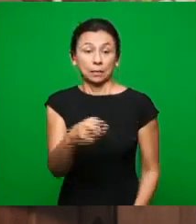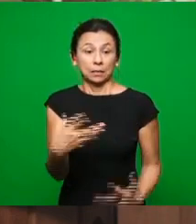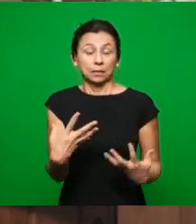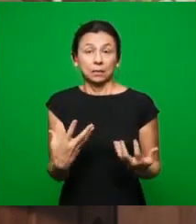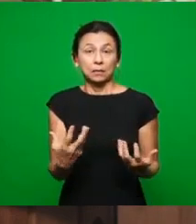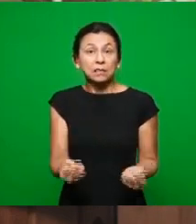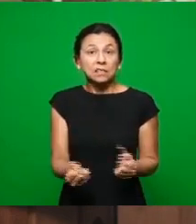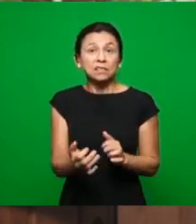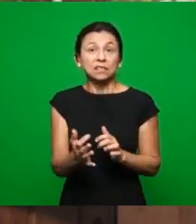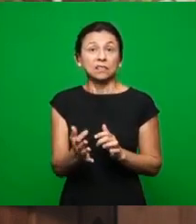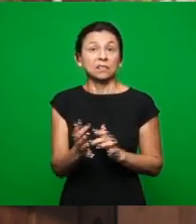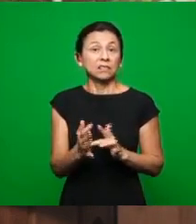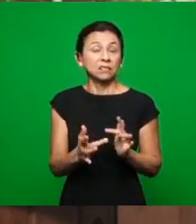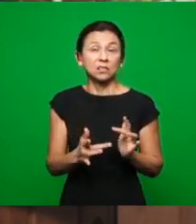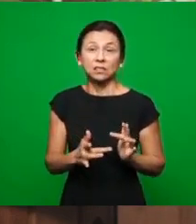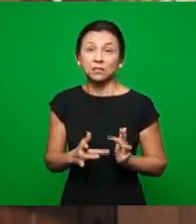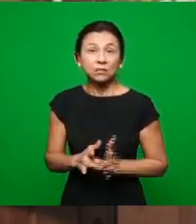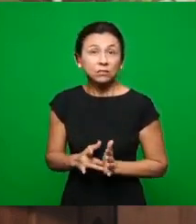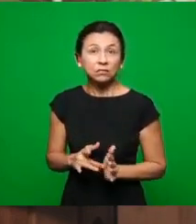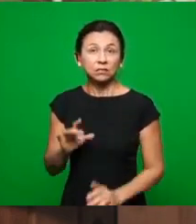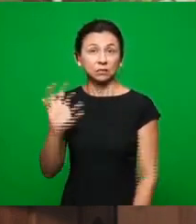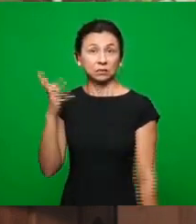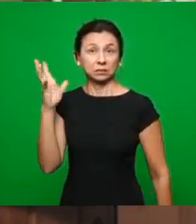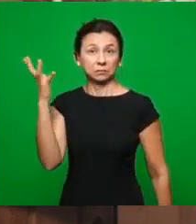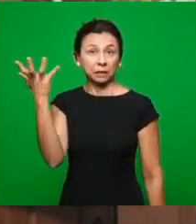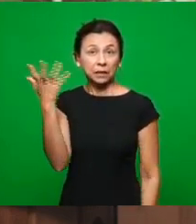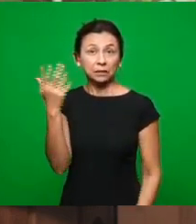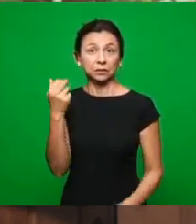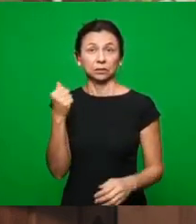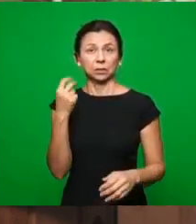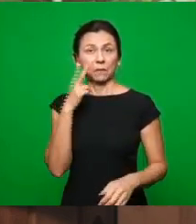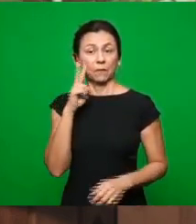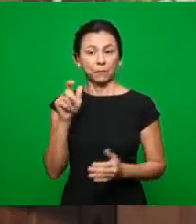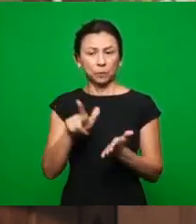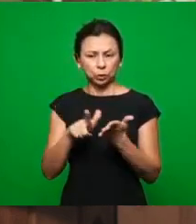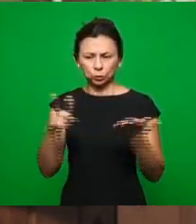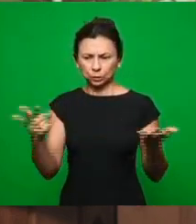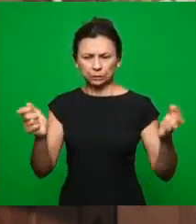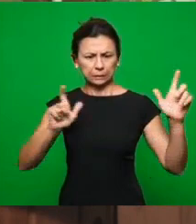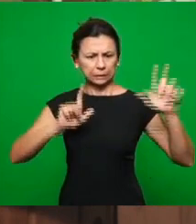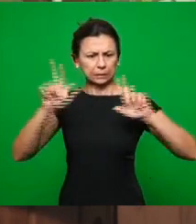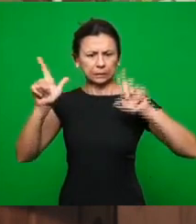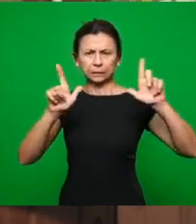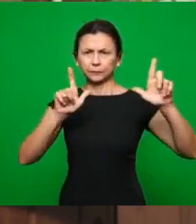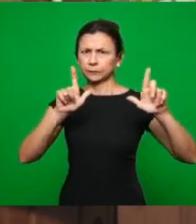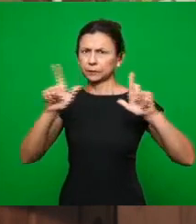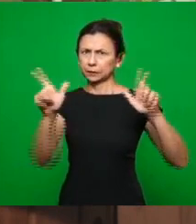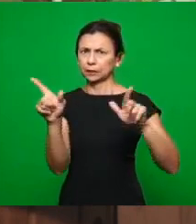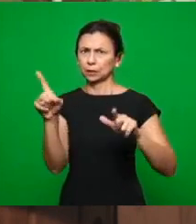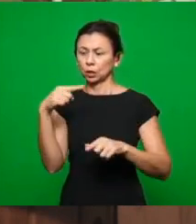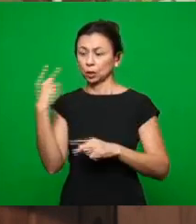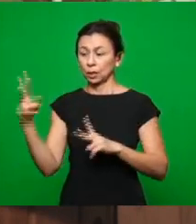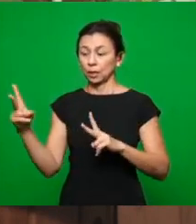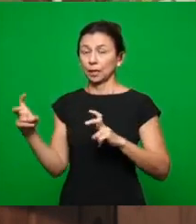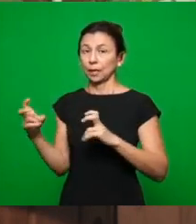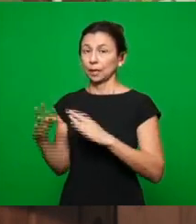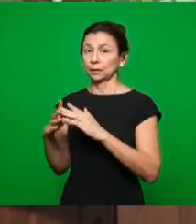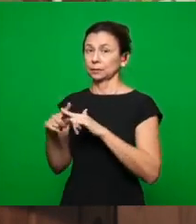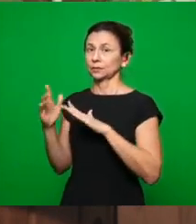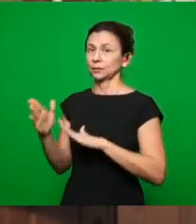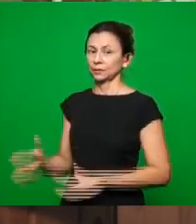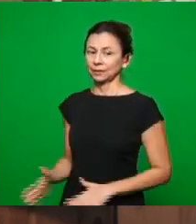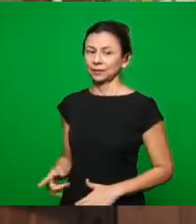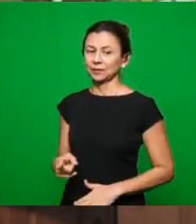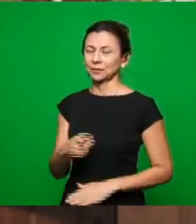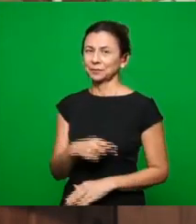for people to become Christian. The catastrophes, they are out there. They are incredible signs for the church. So